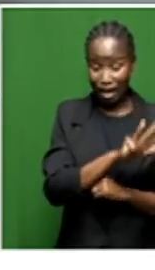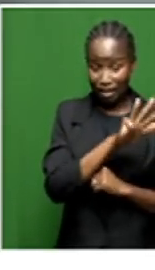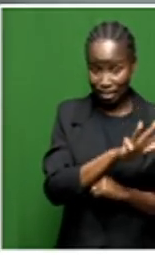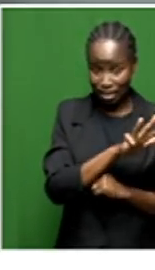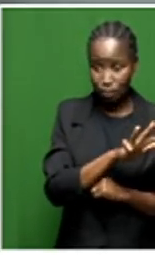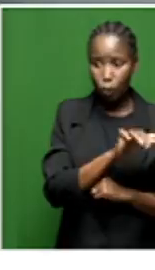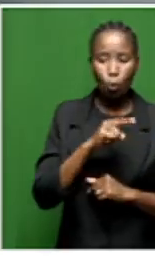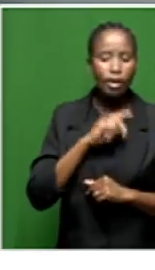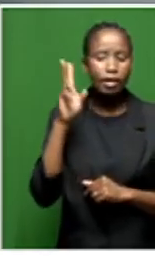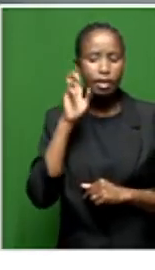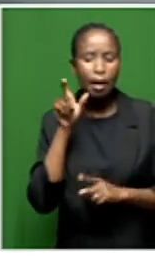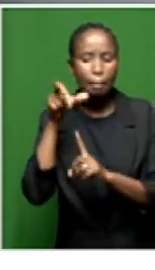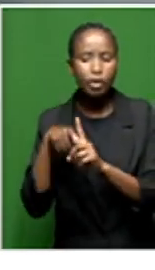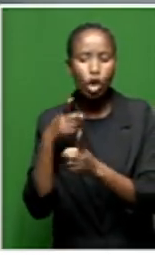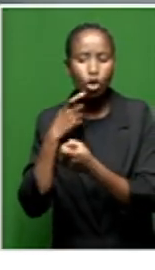have gone public